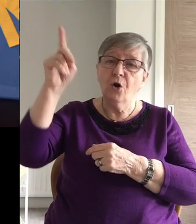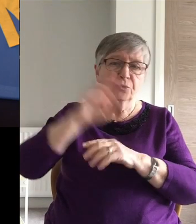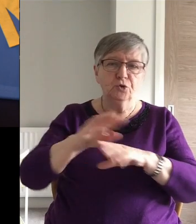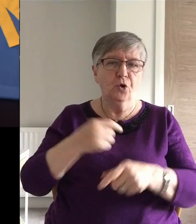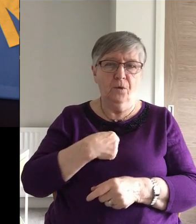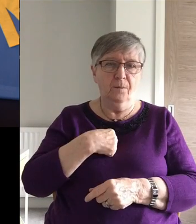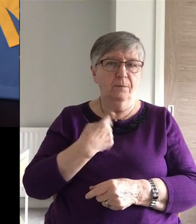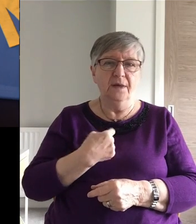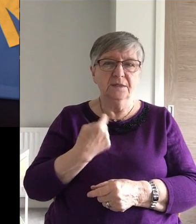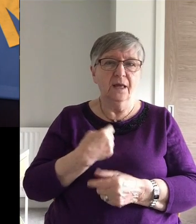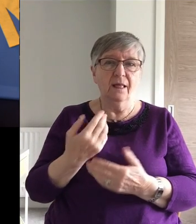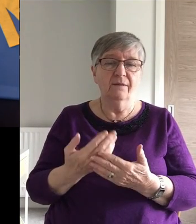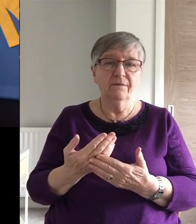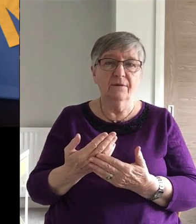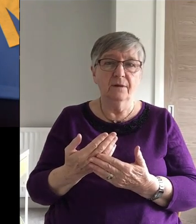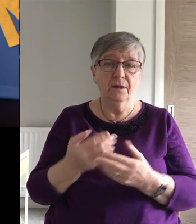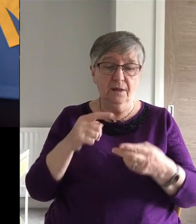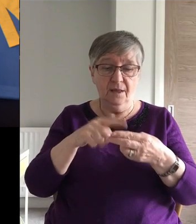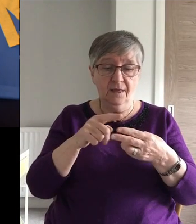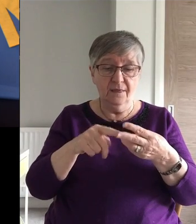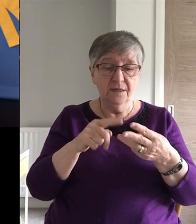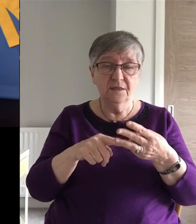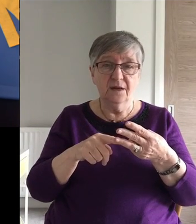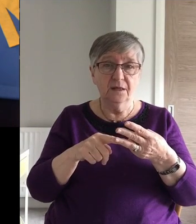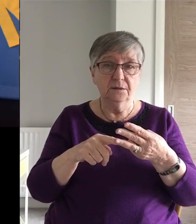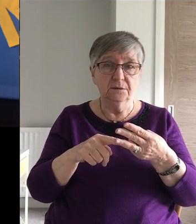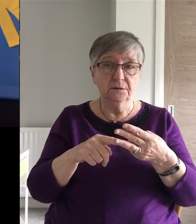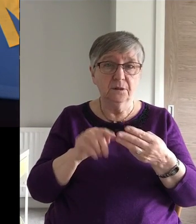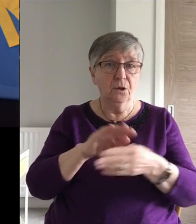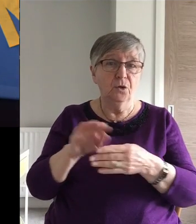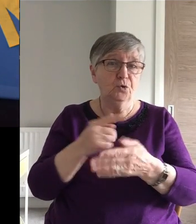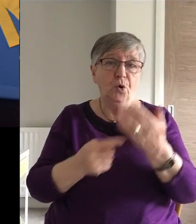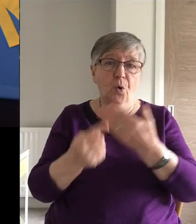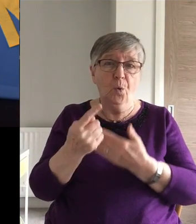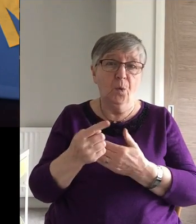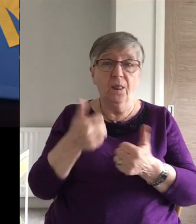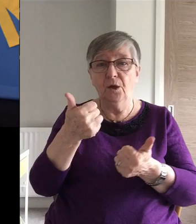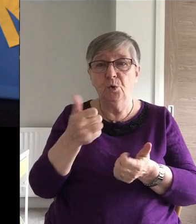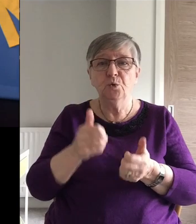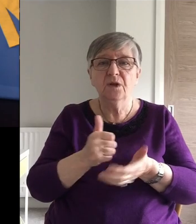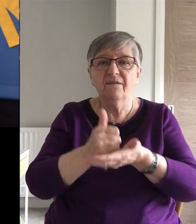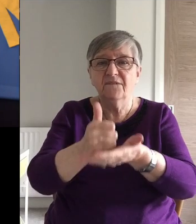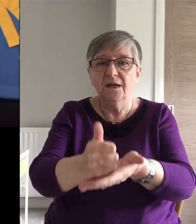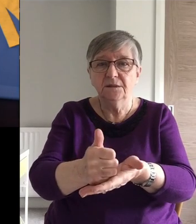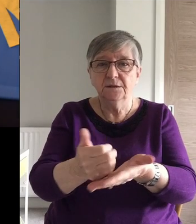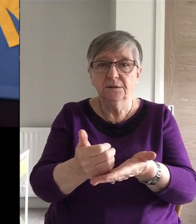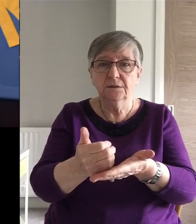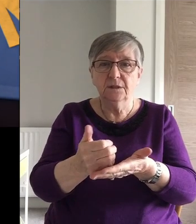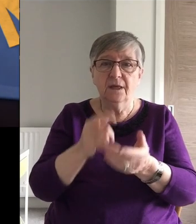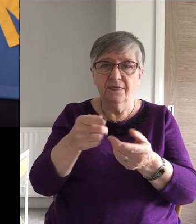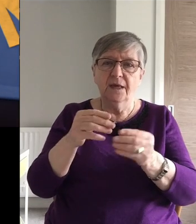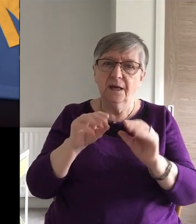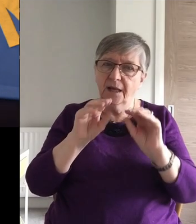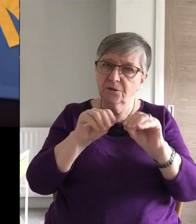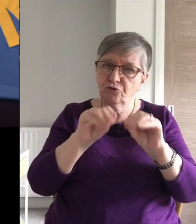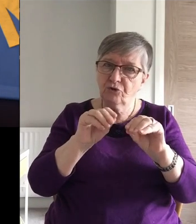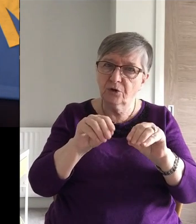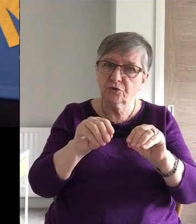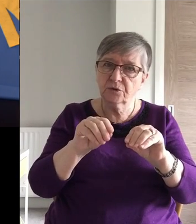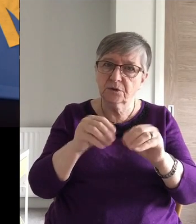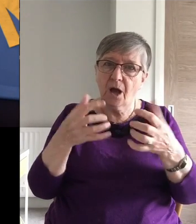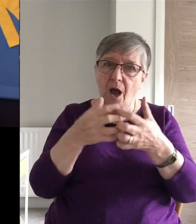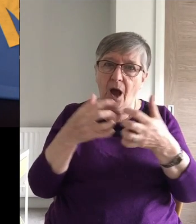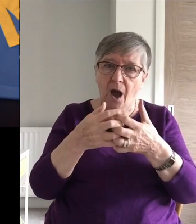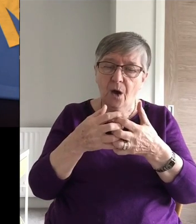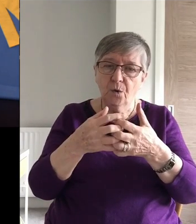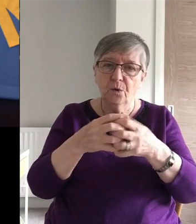ourselves. And these three things are not just pieces of good advice, but their instructions